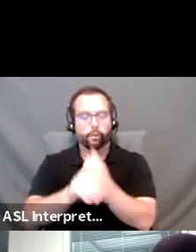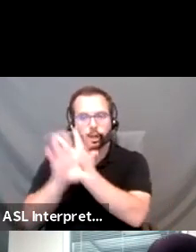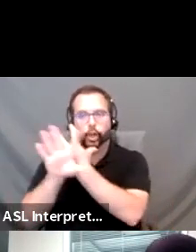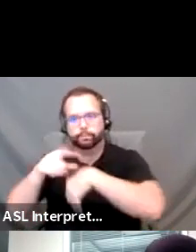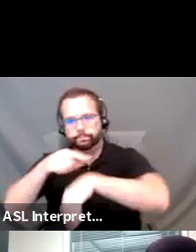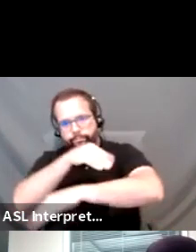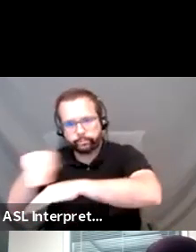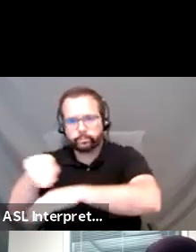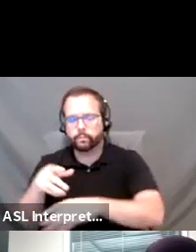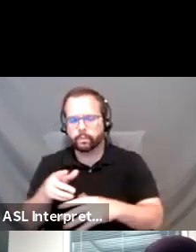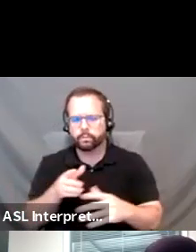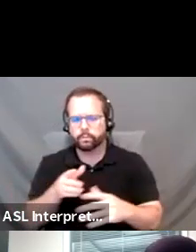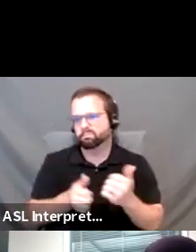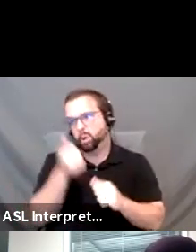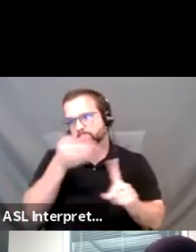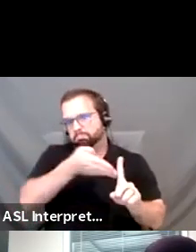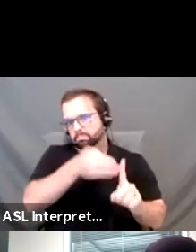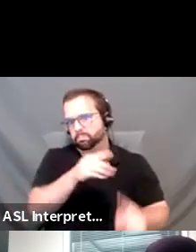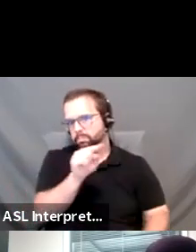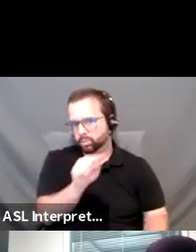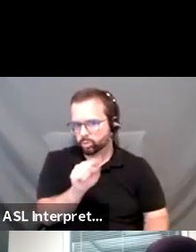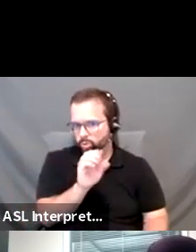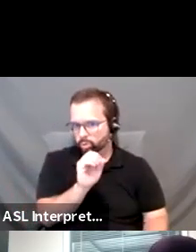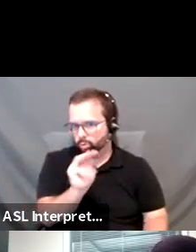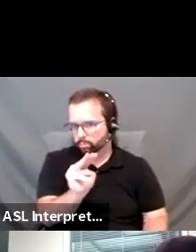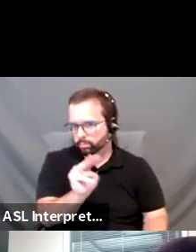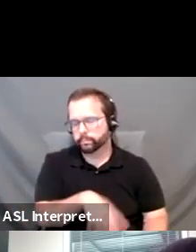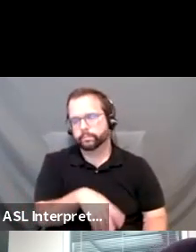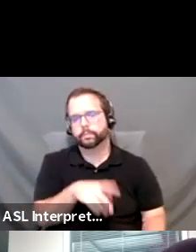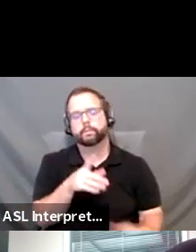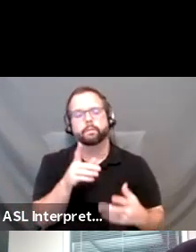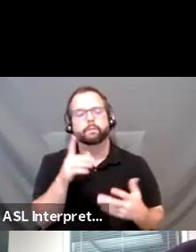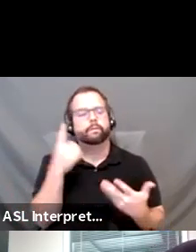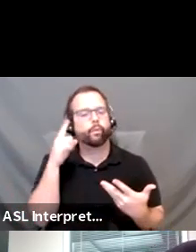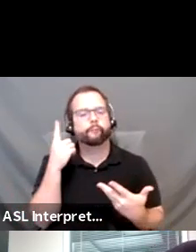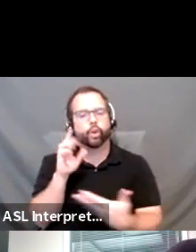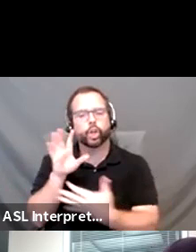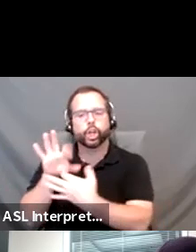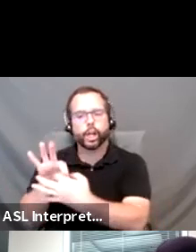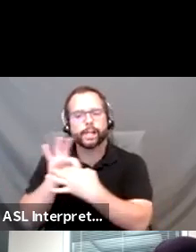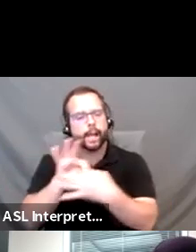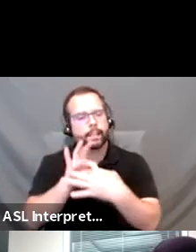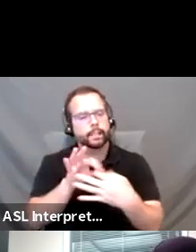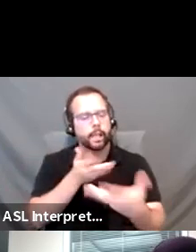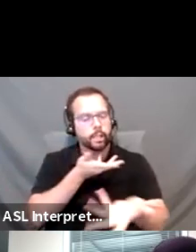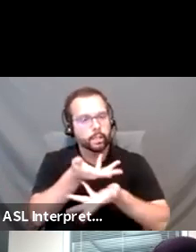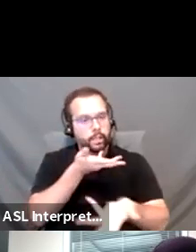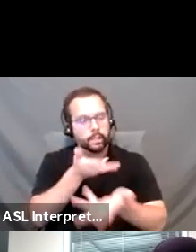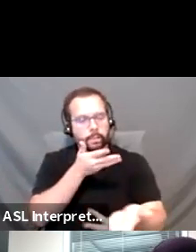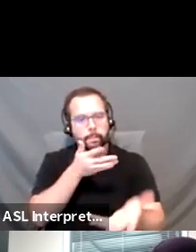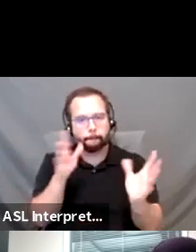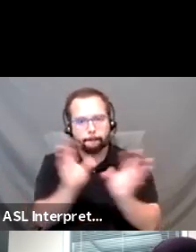primarily Zoom, to connect to and meet with consumers as well as provide